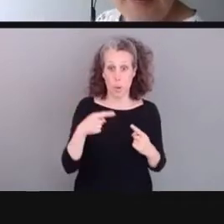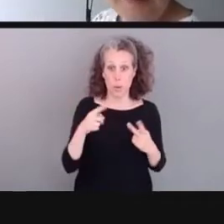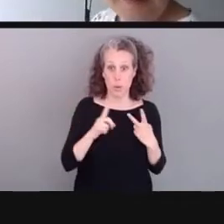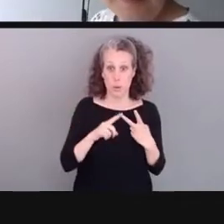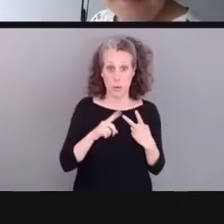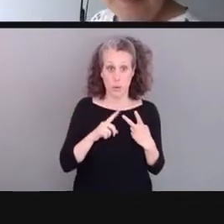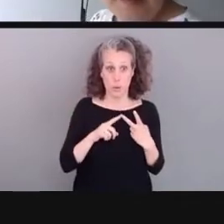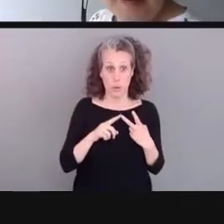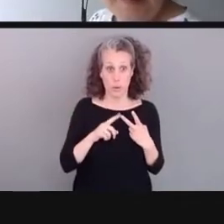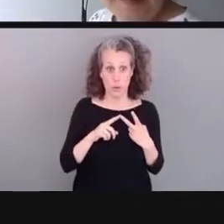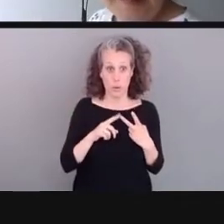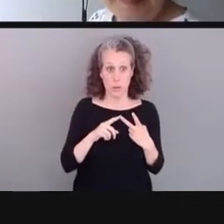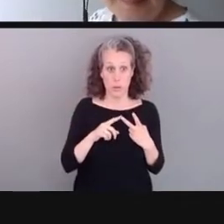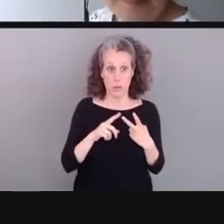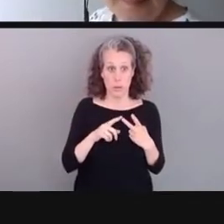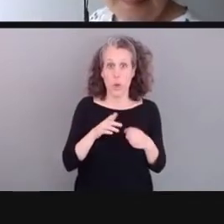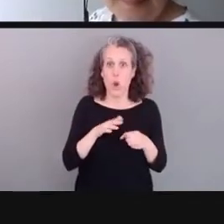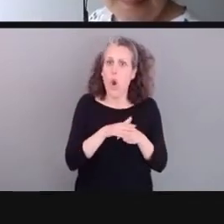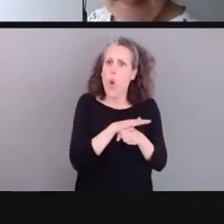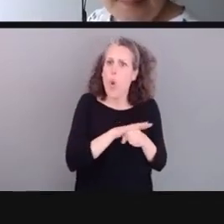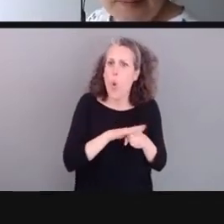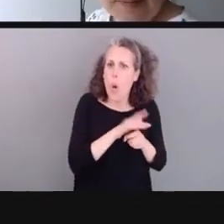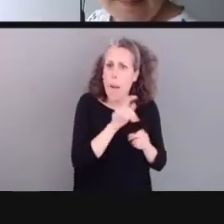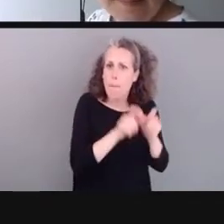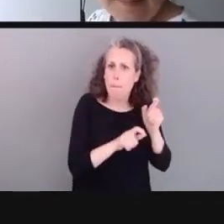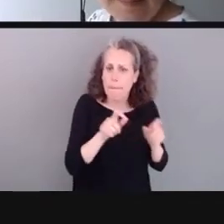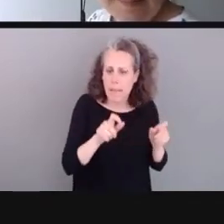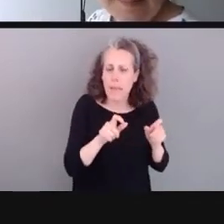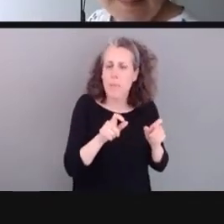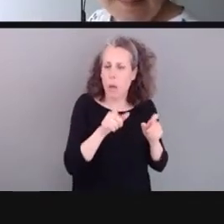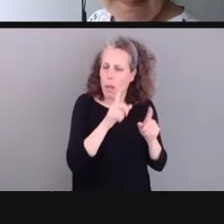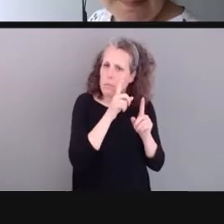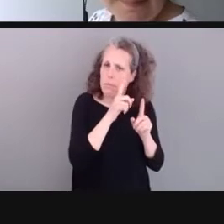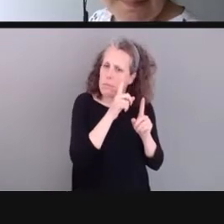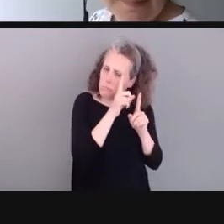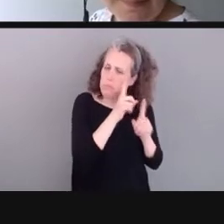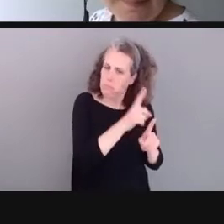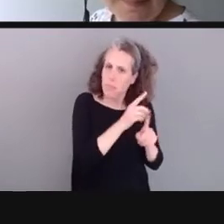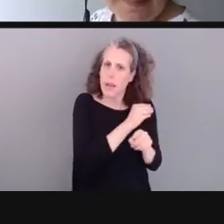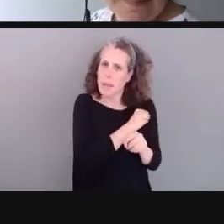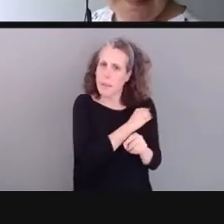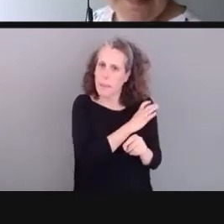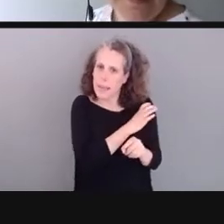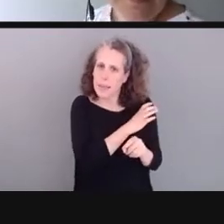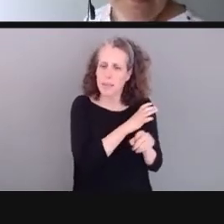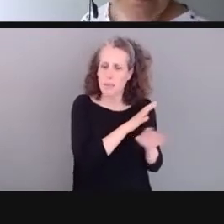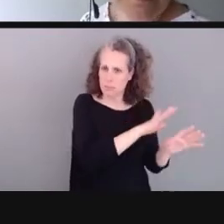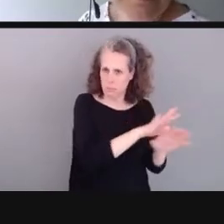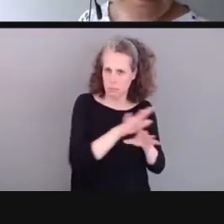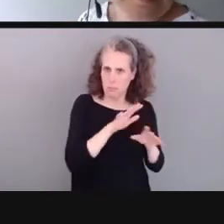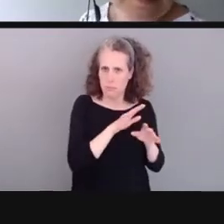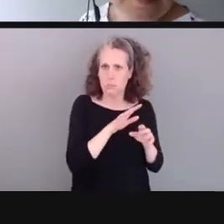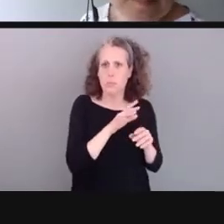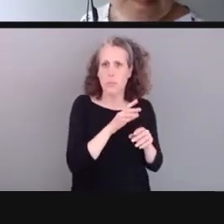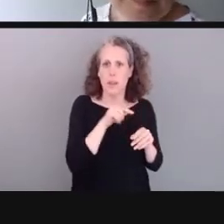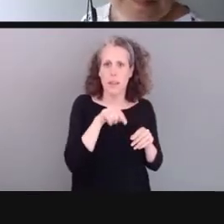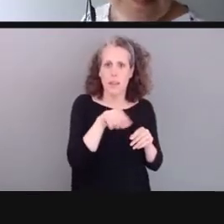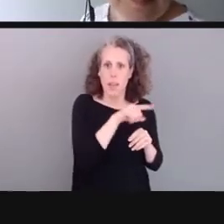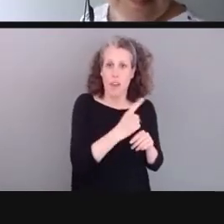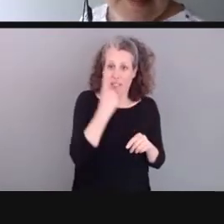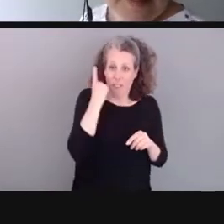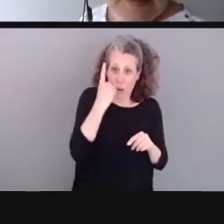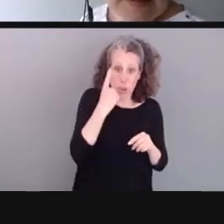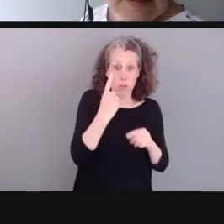fact that local actors' preparedness and capacity building to be effective first responders is